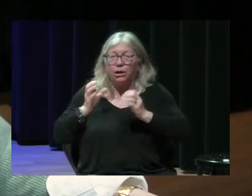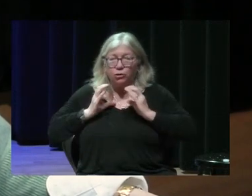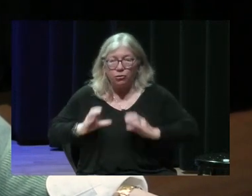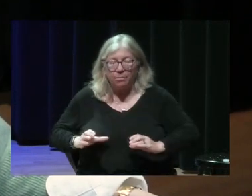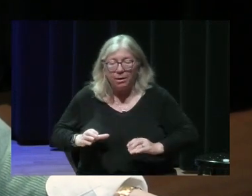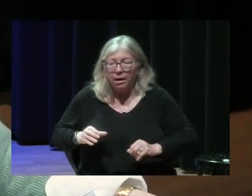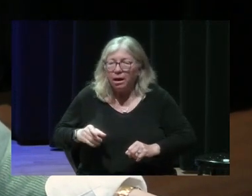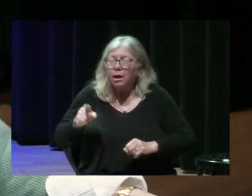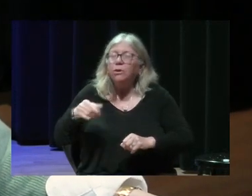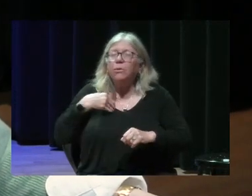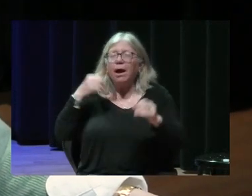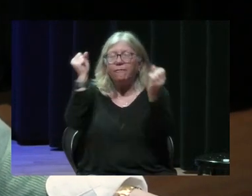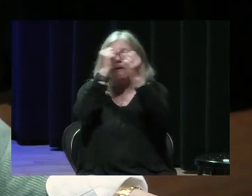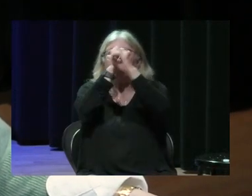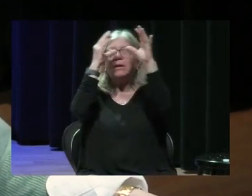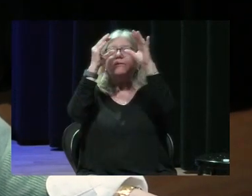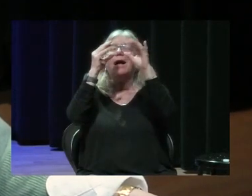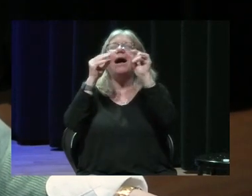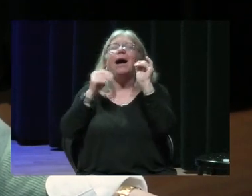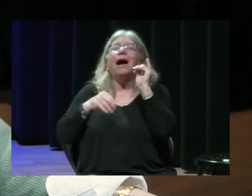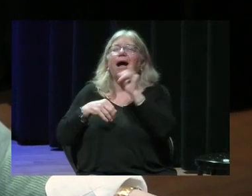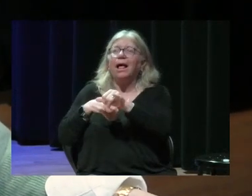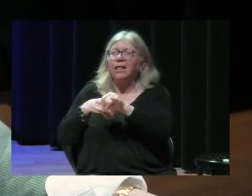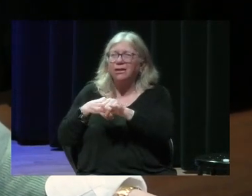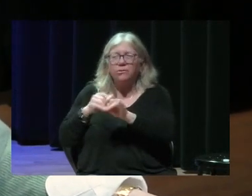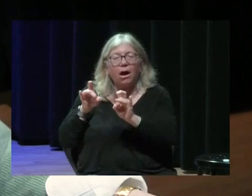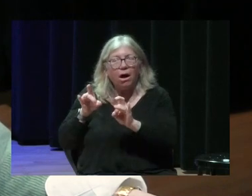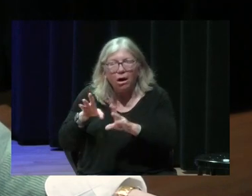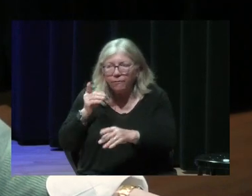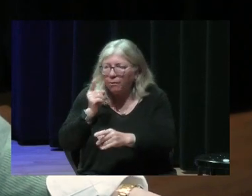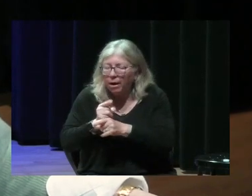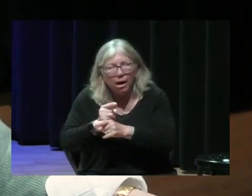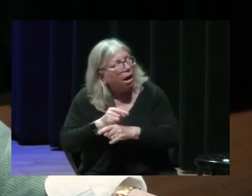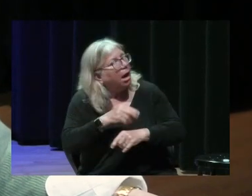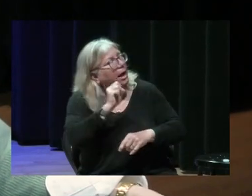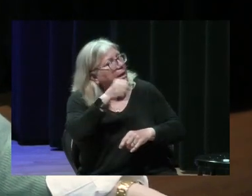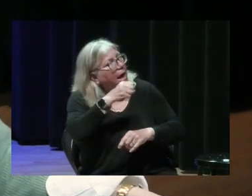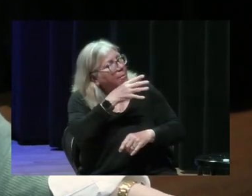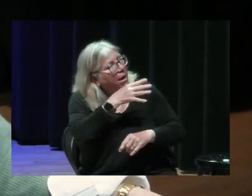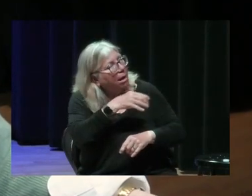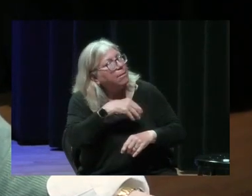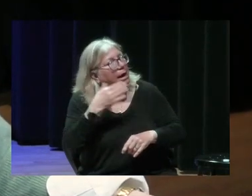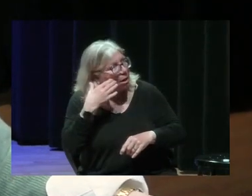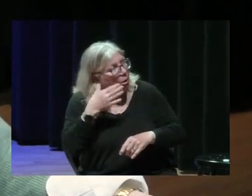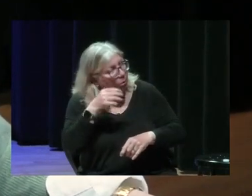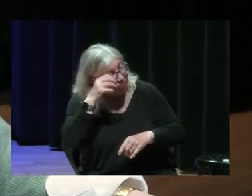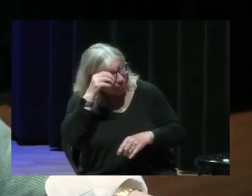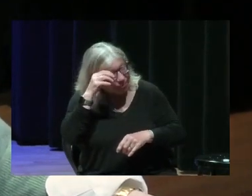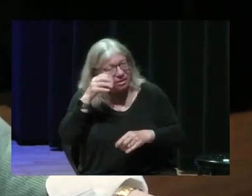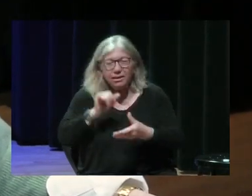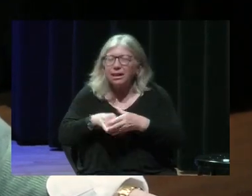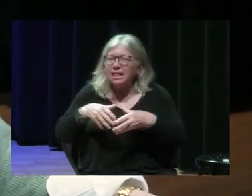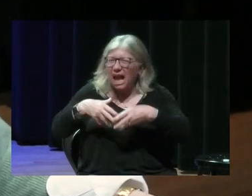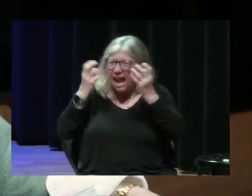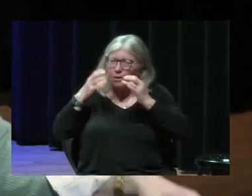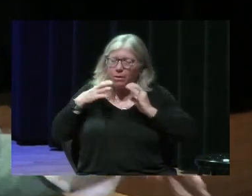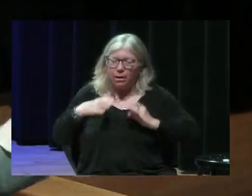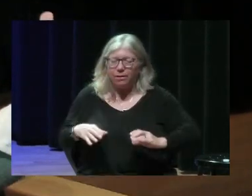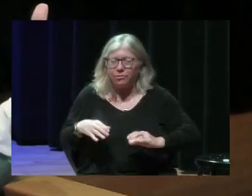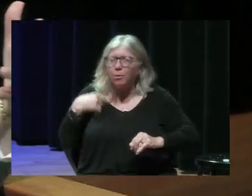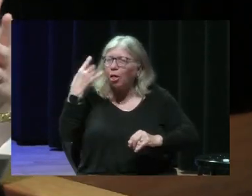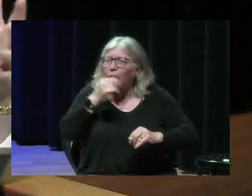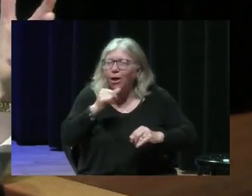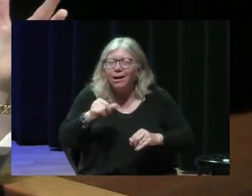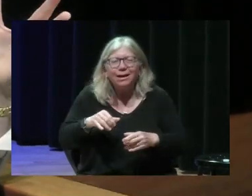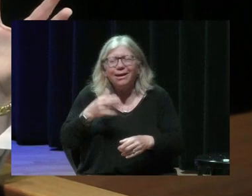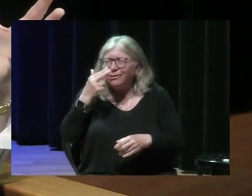have, like, a vision in your mind. It looks awful, doesn't it? And he's like, yeah. I'm like, I know. That, like, angry customer. And it was